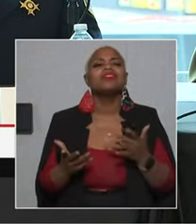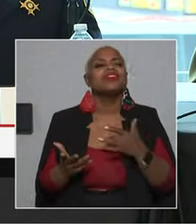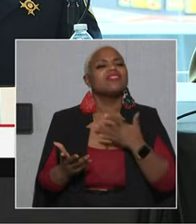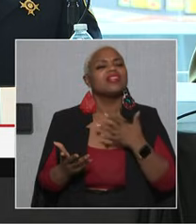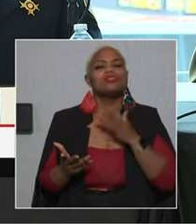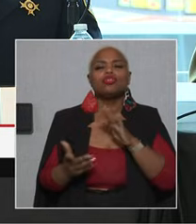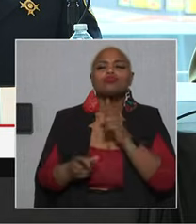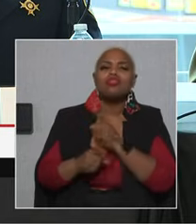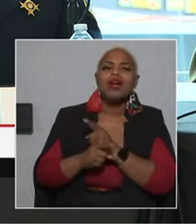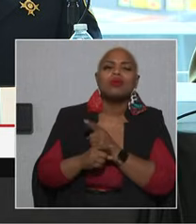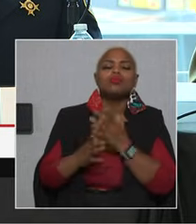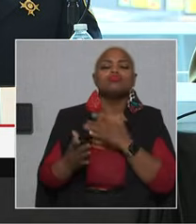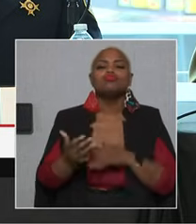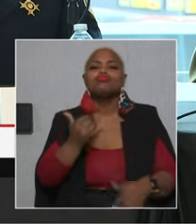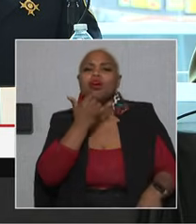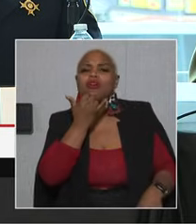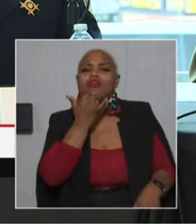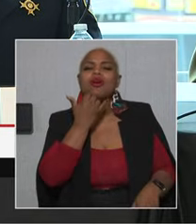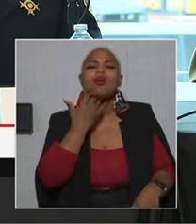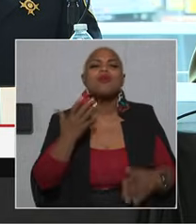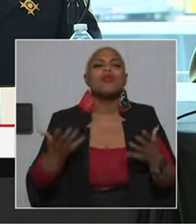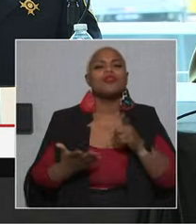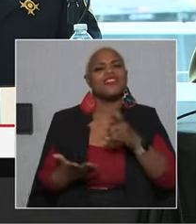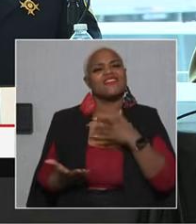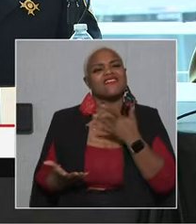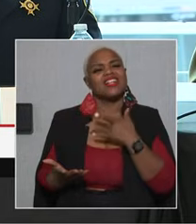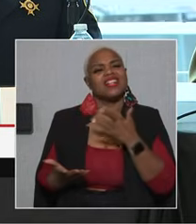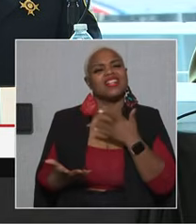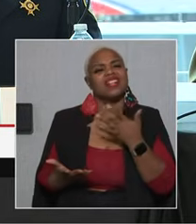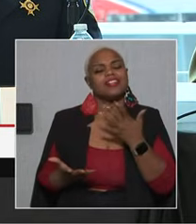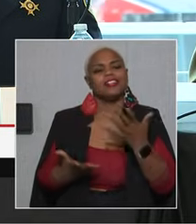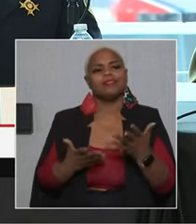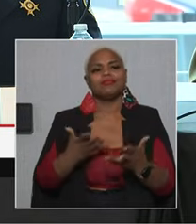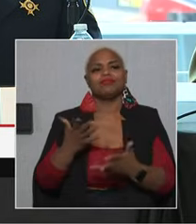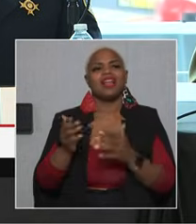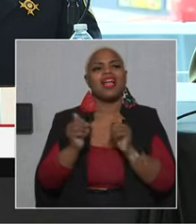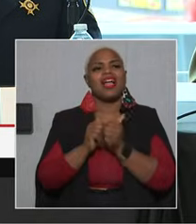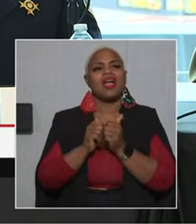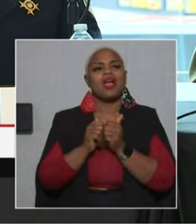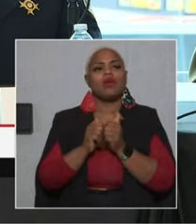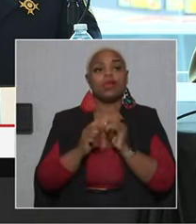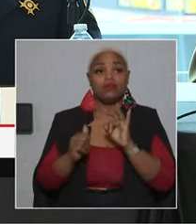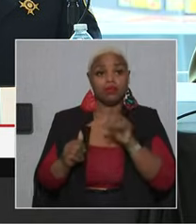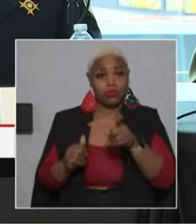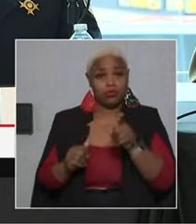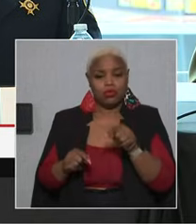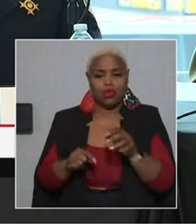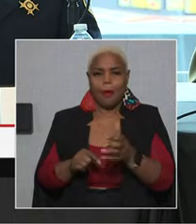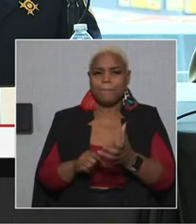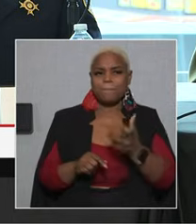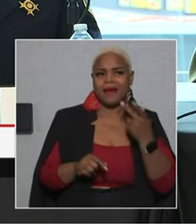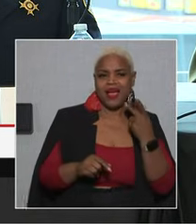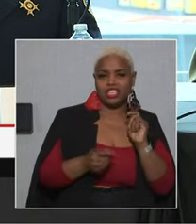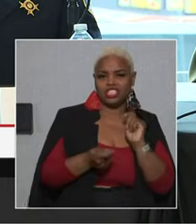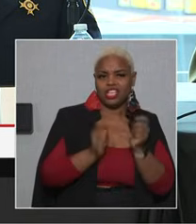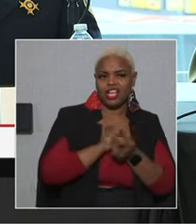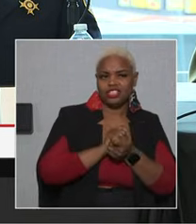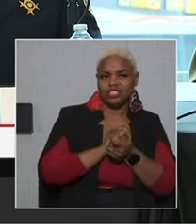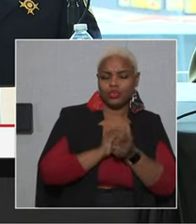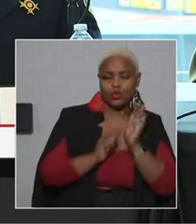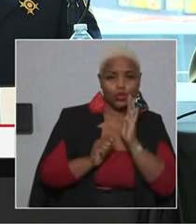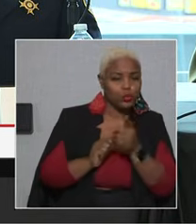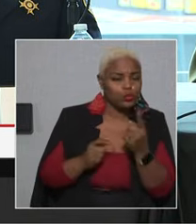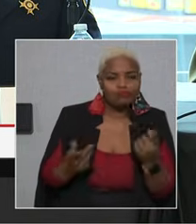wrong, just you coming out of your position as chief, how would you have gone about your MP's relationship